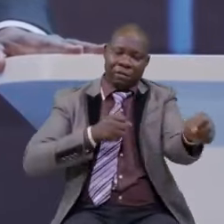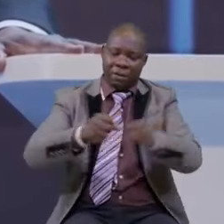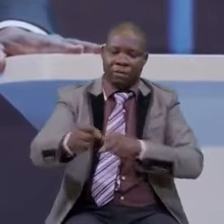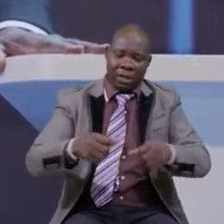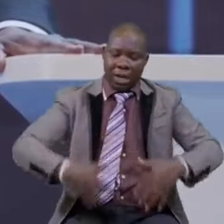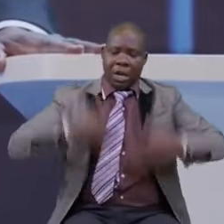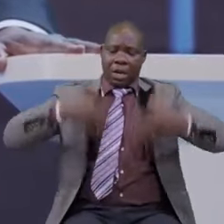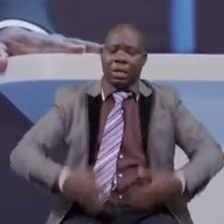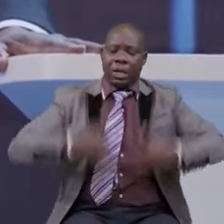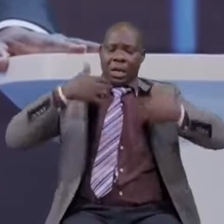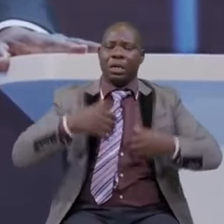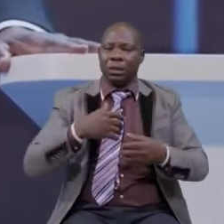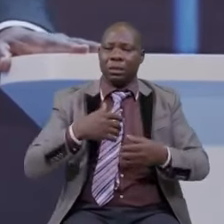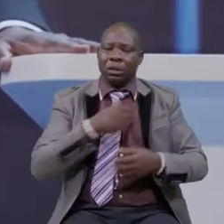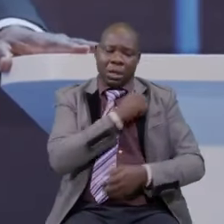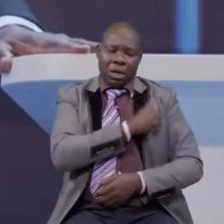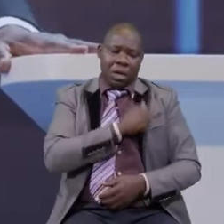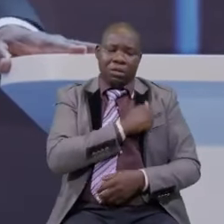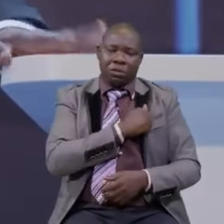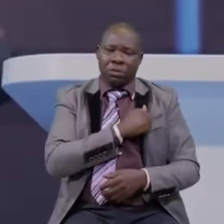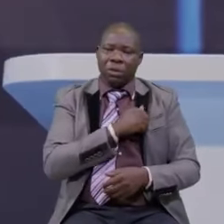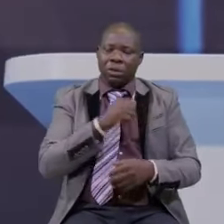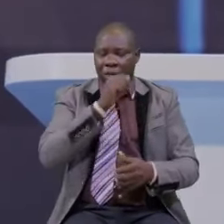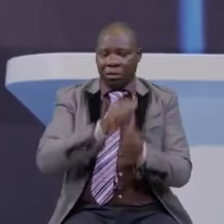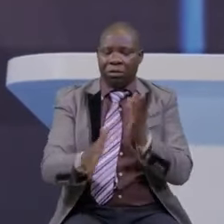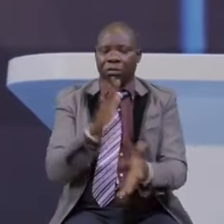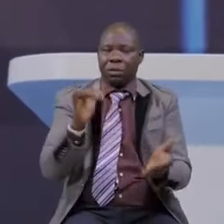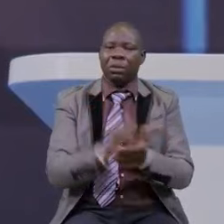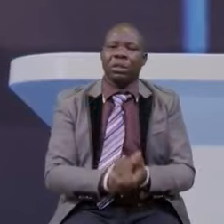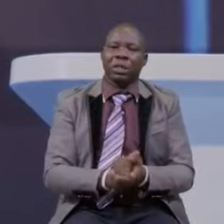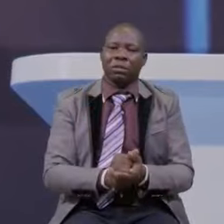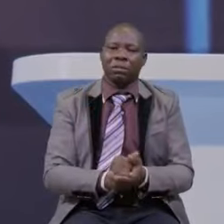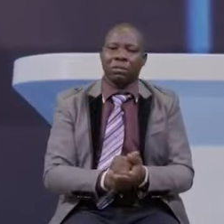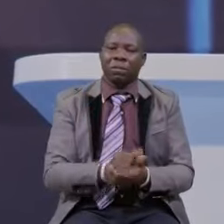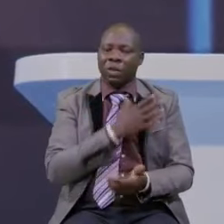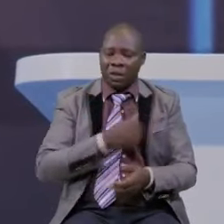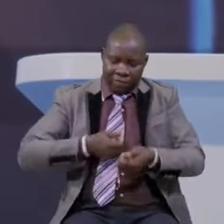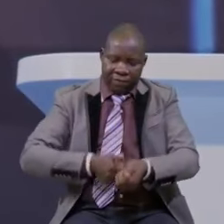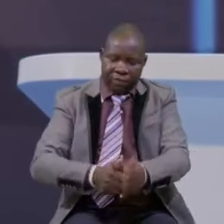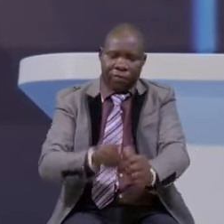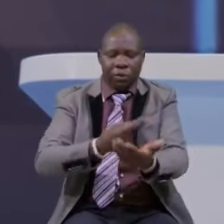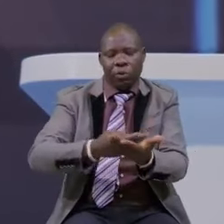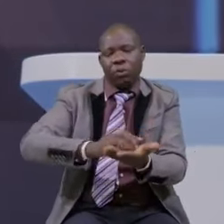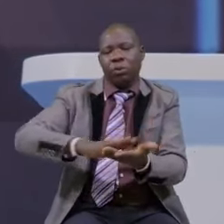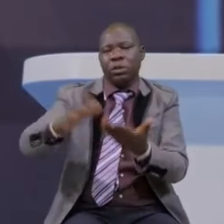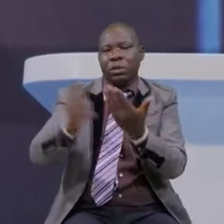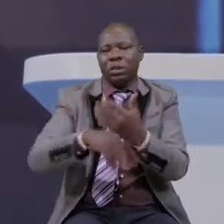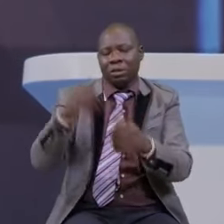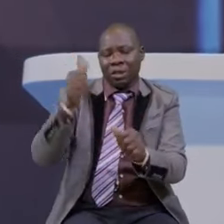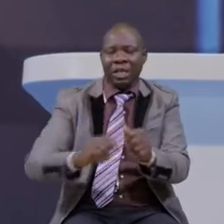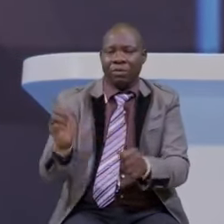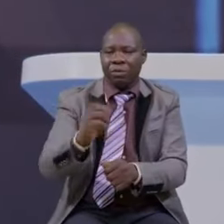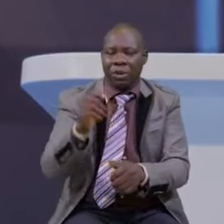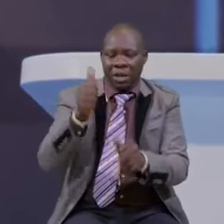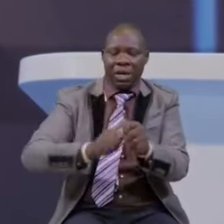attitude, disposition, get rid of that and follow holiness everywhere, every time,